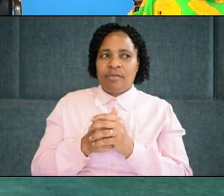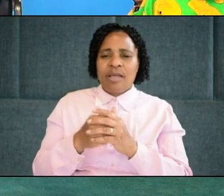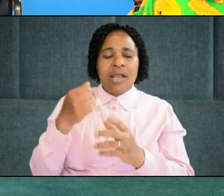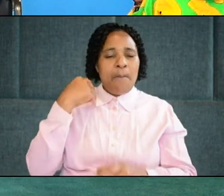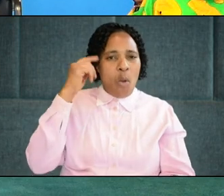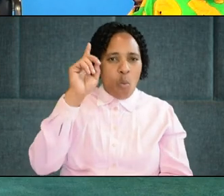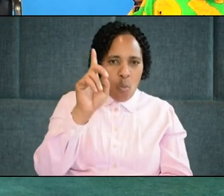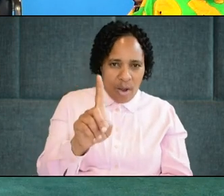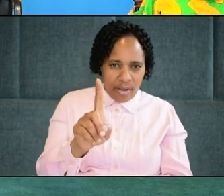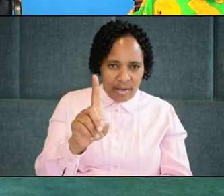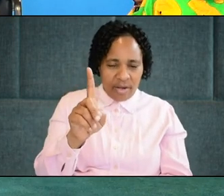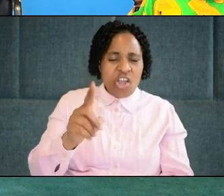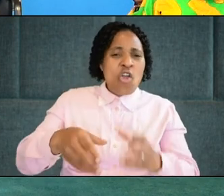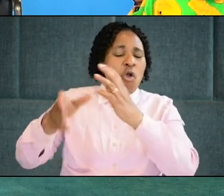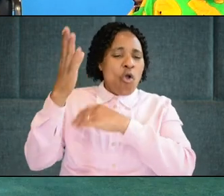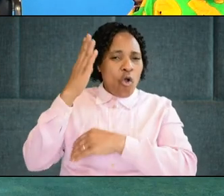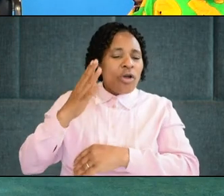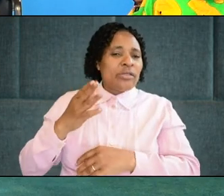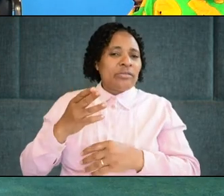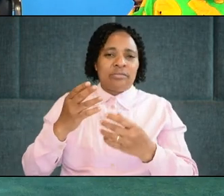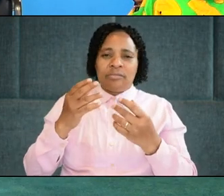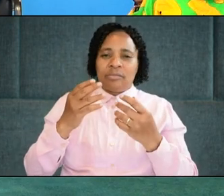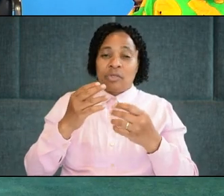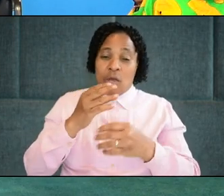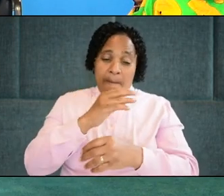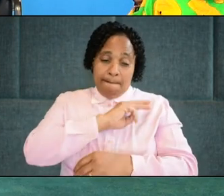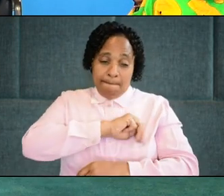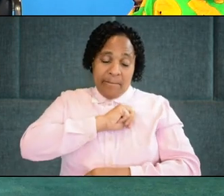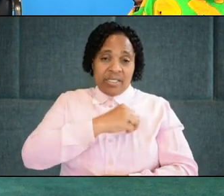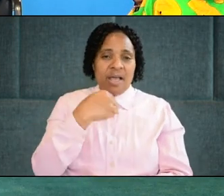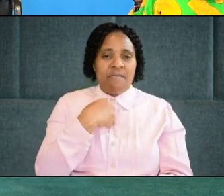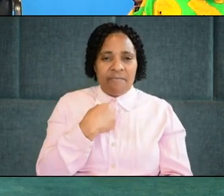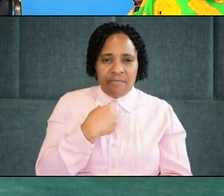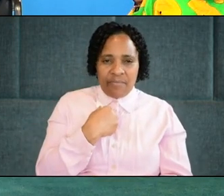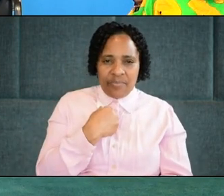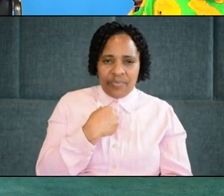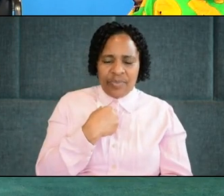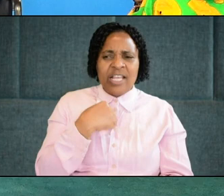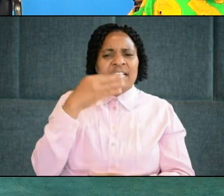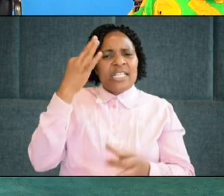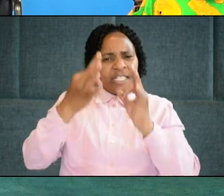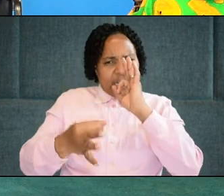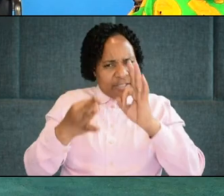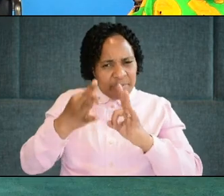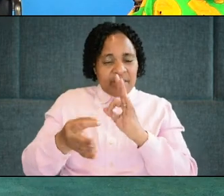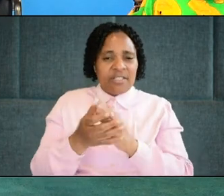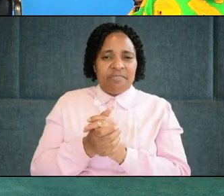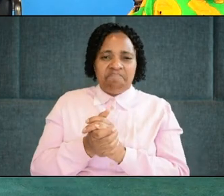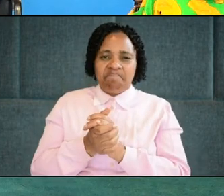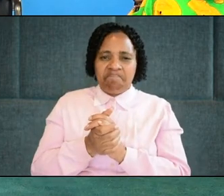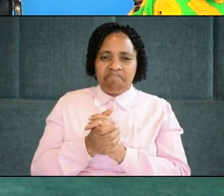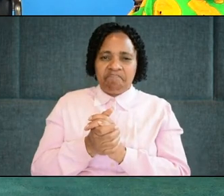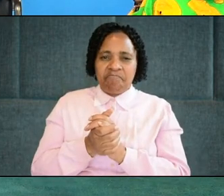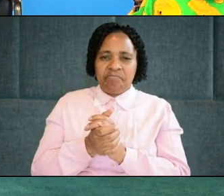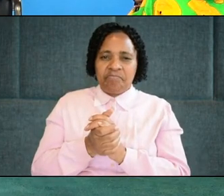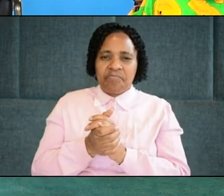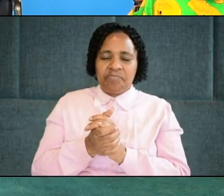number one, God is a God of mercy. And even his judgments